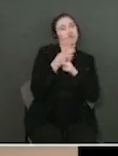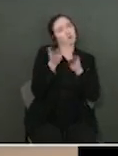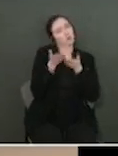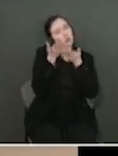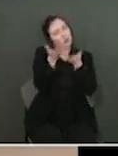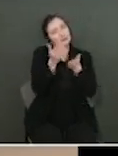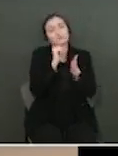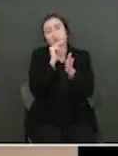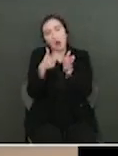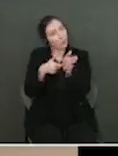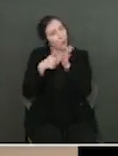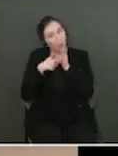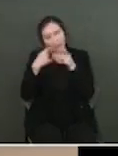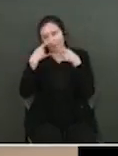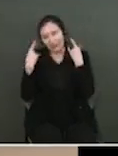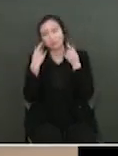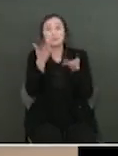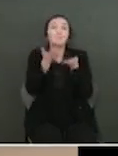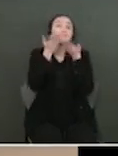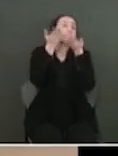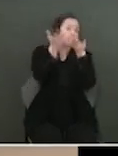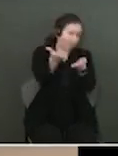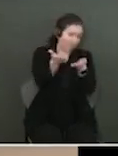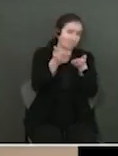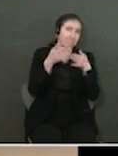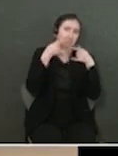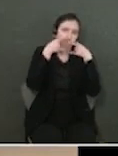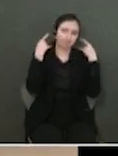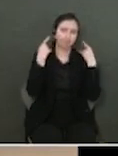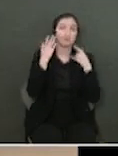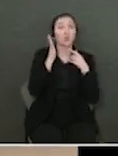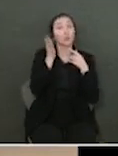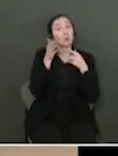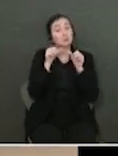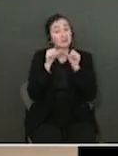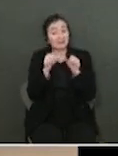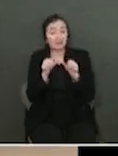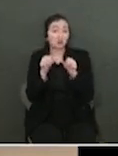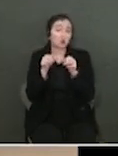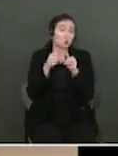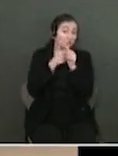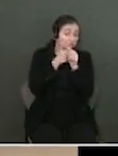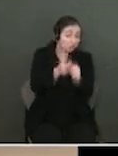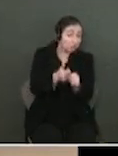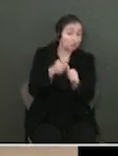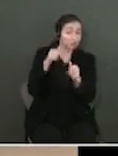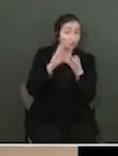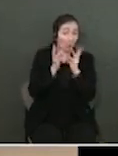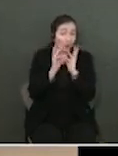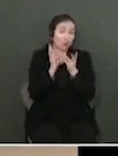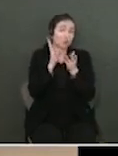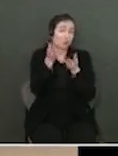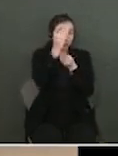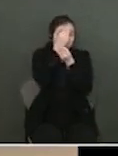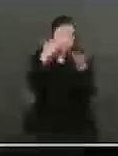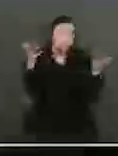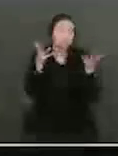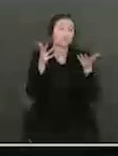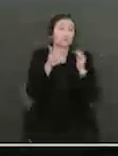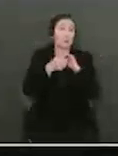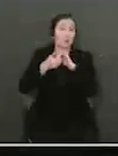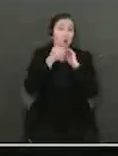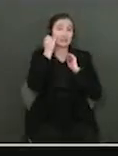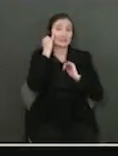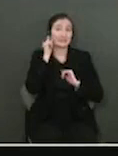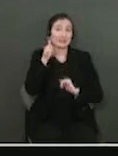masks. We'll continue to monitor the situation and update our partners as needed. Thank you.